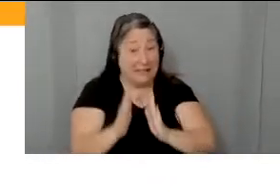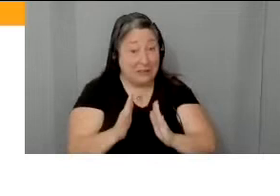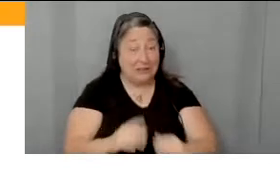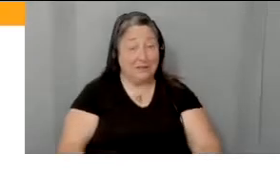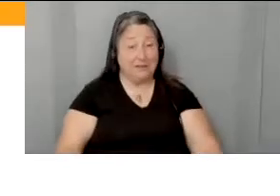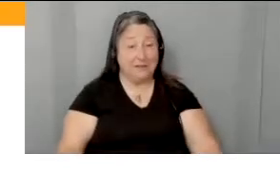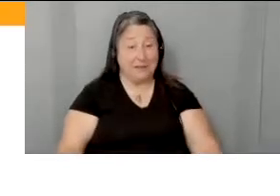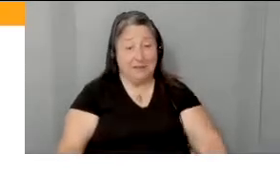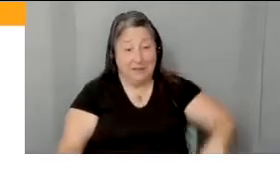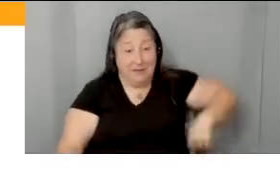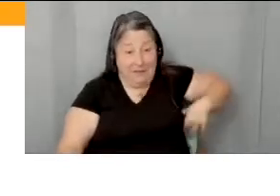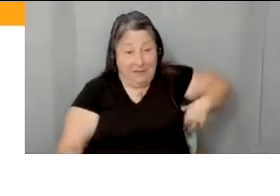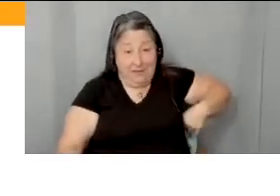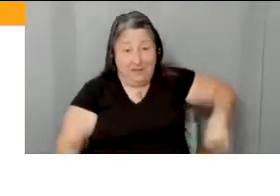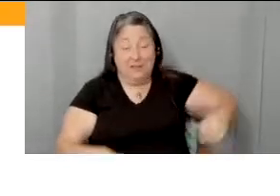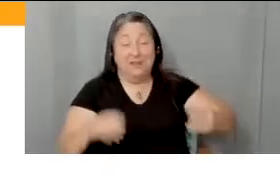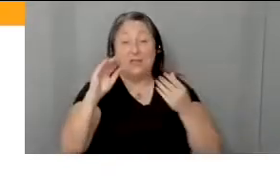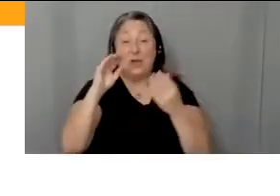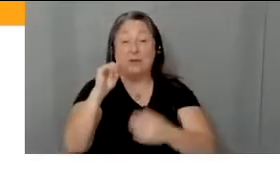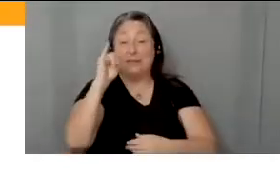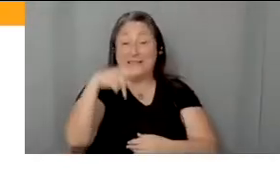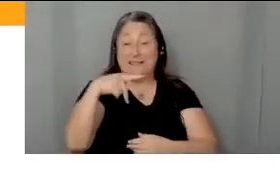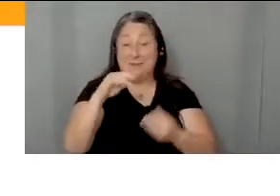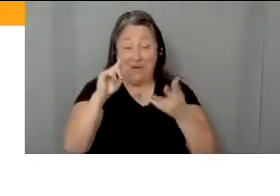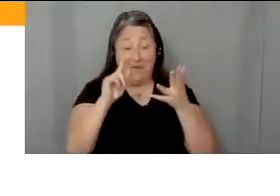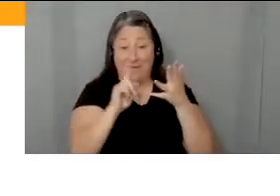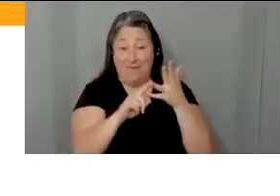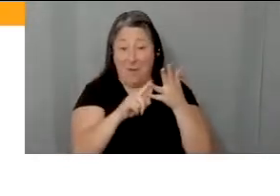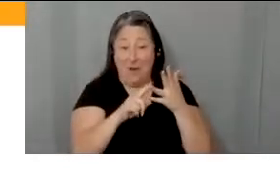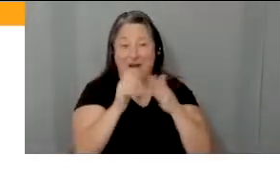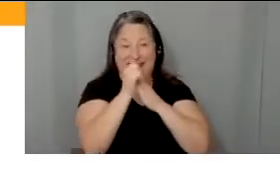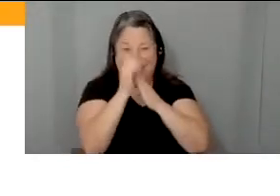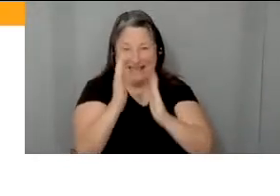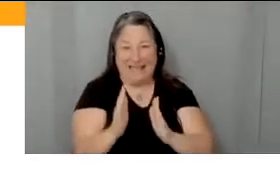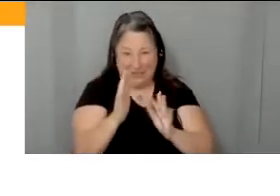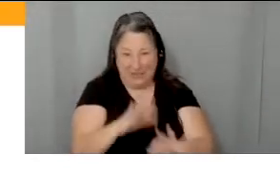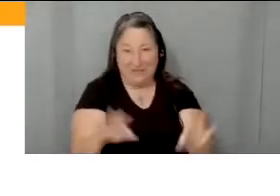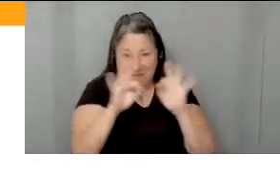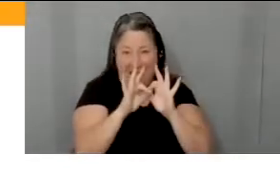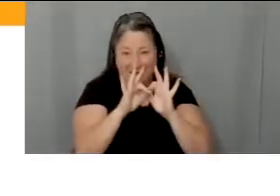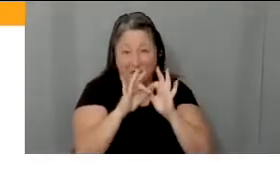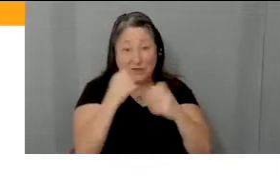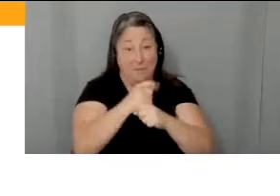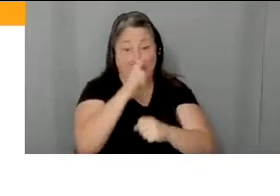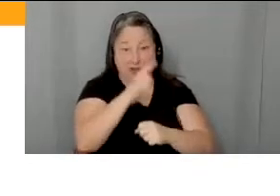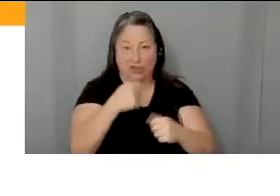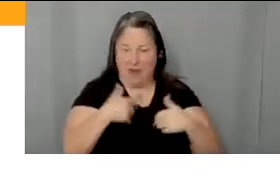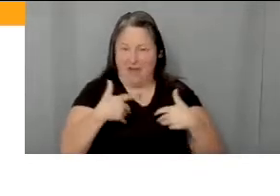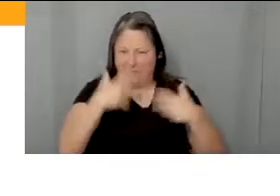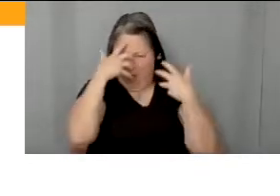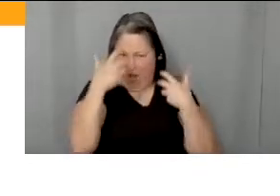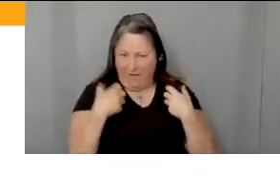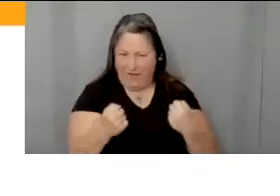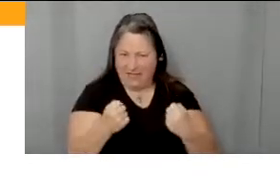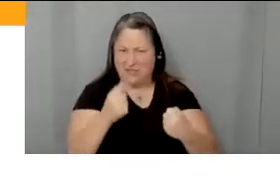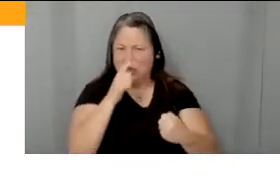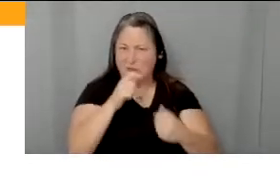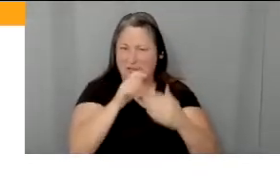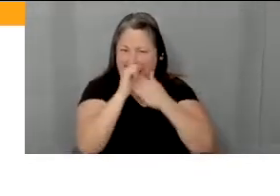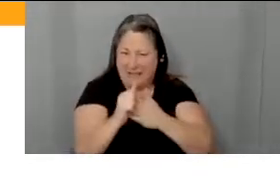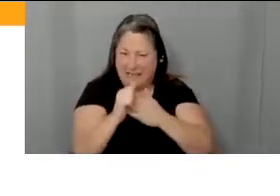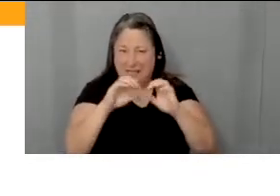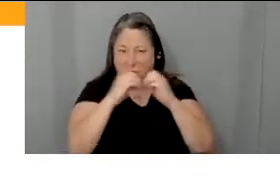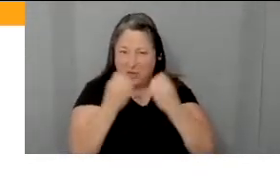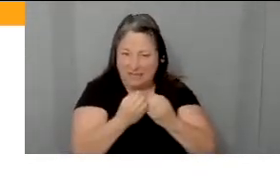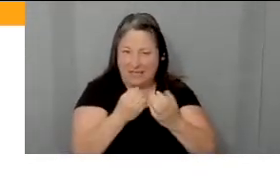So my tip number 4 for you is leaders matter. So make sure you have confidence in the leader of the organization in which you choose